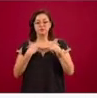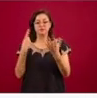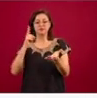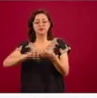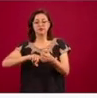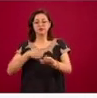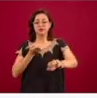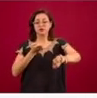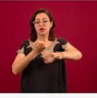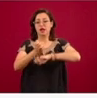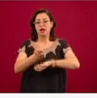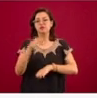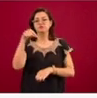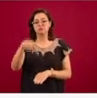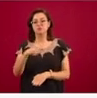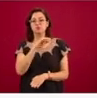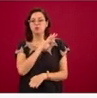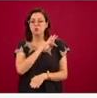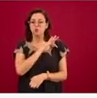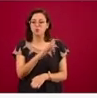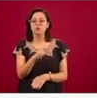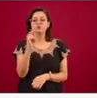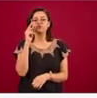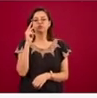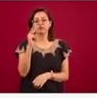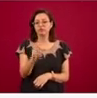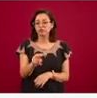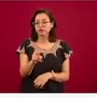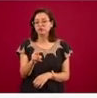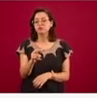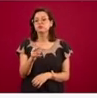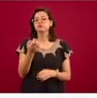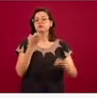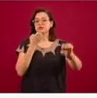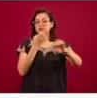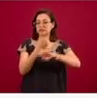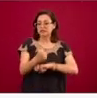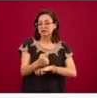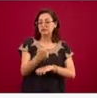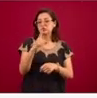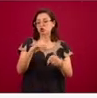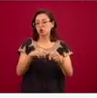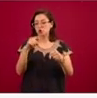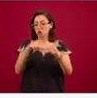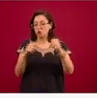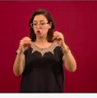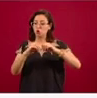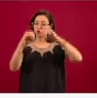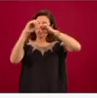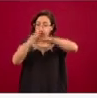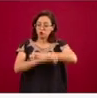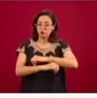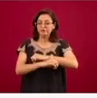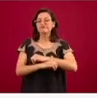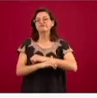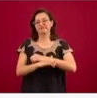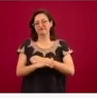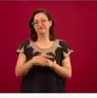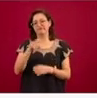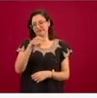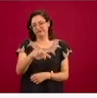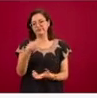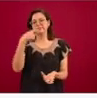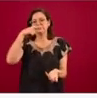at a comparison between the population within each state and the number of cases. And here we can say that